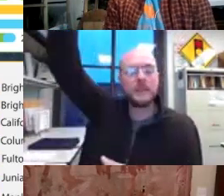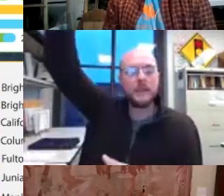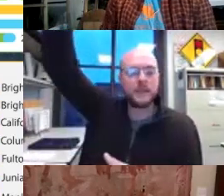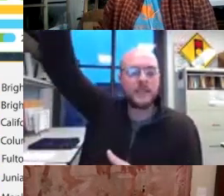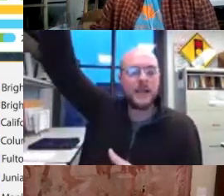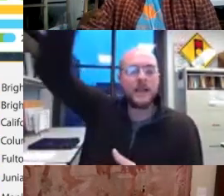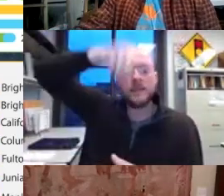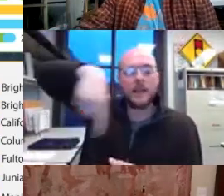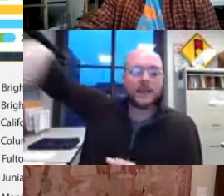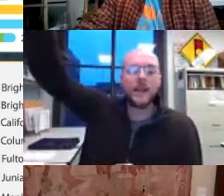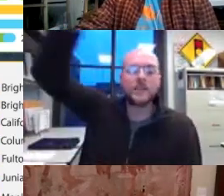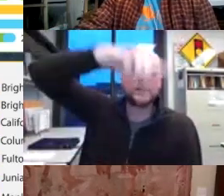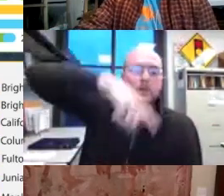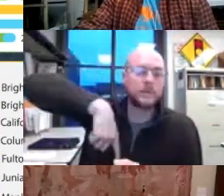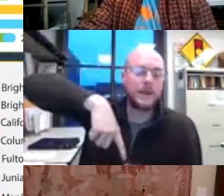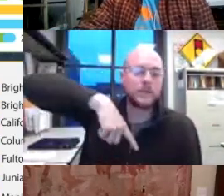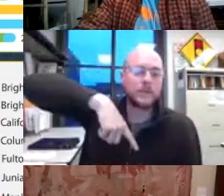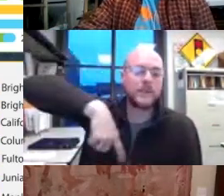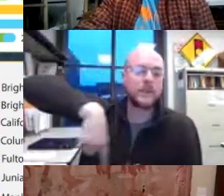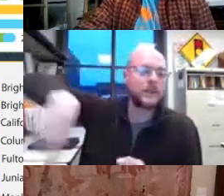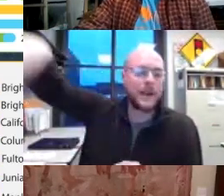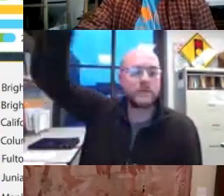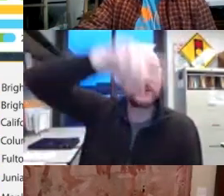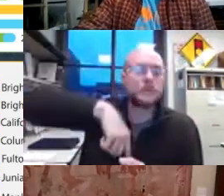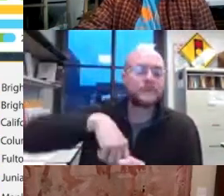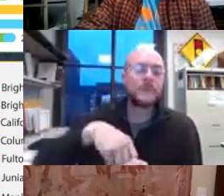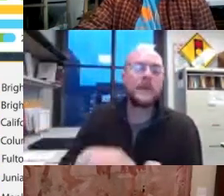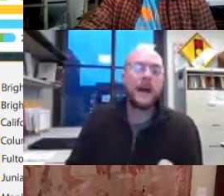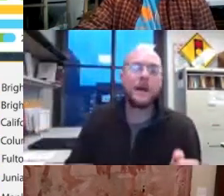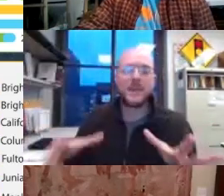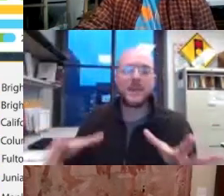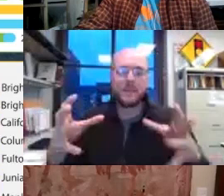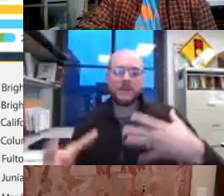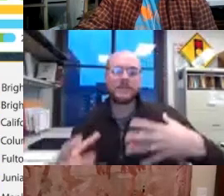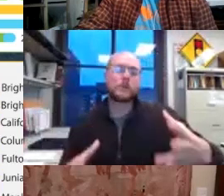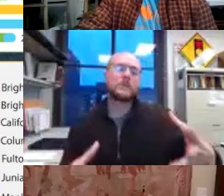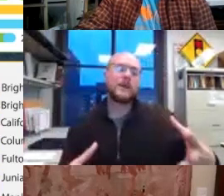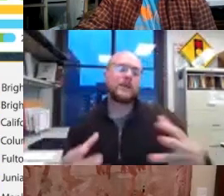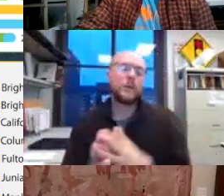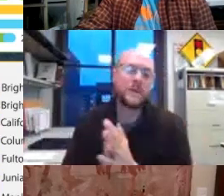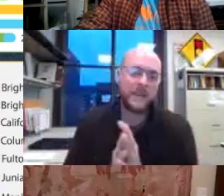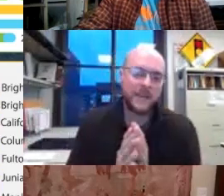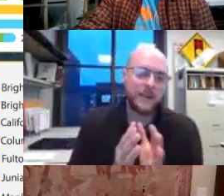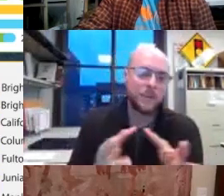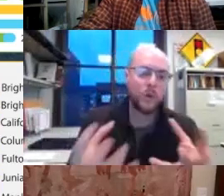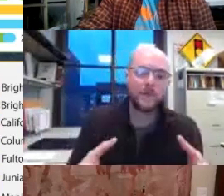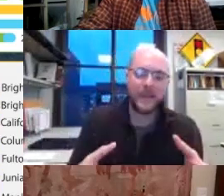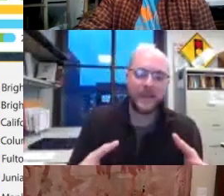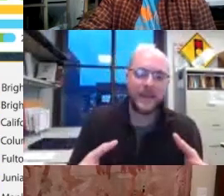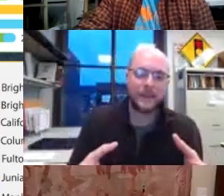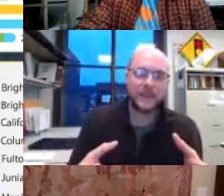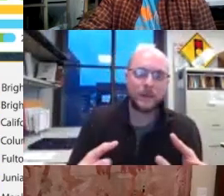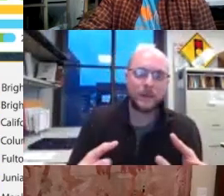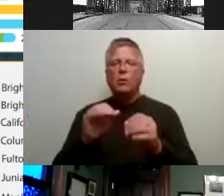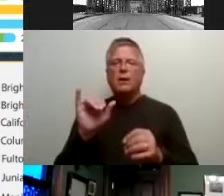the sign that directs traffic around the circle, but then the circle itself will be more of